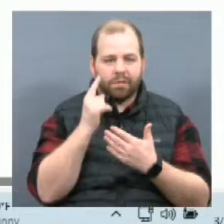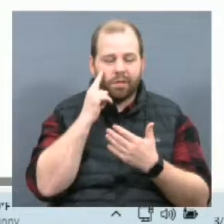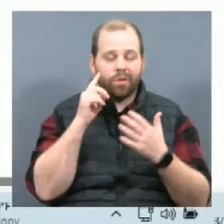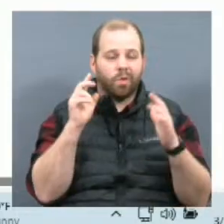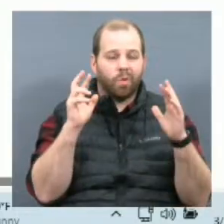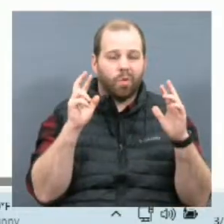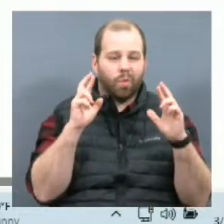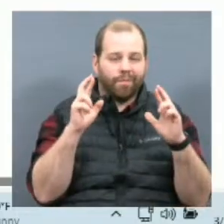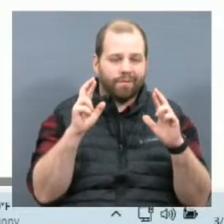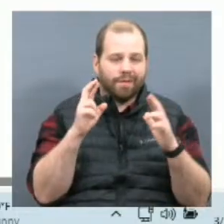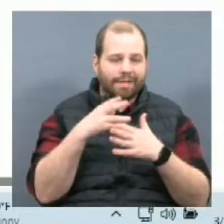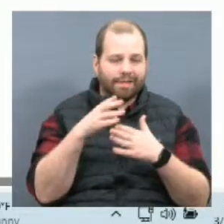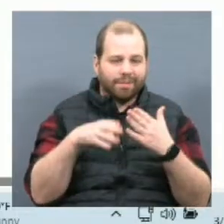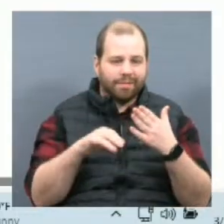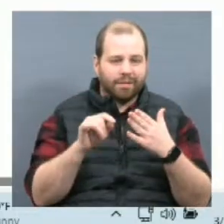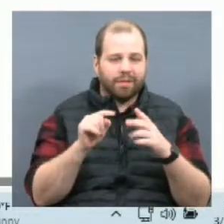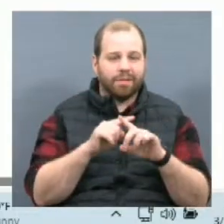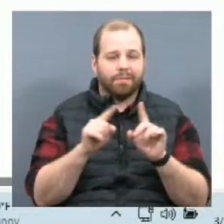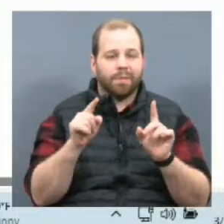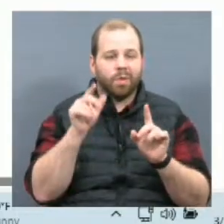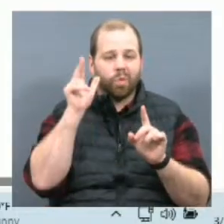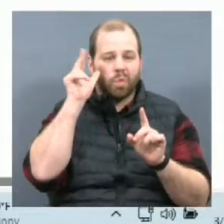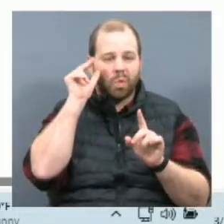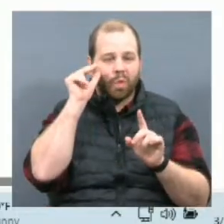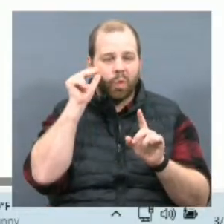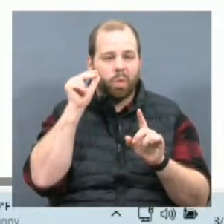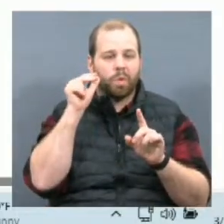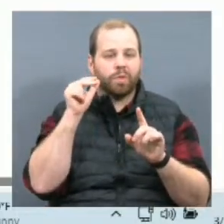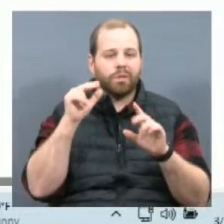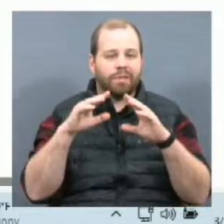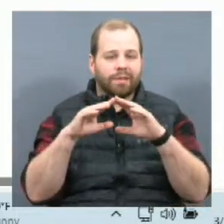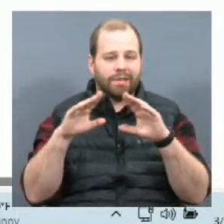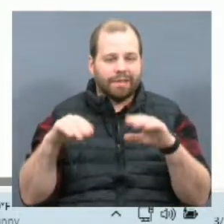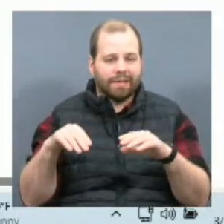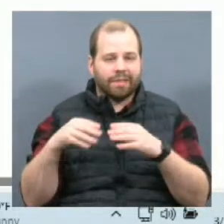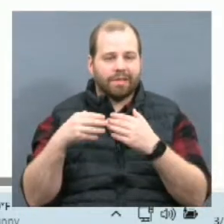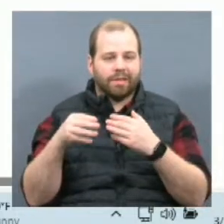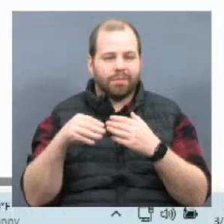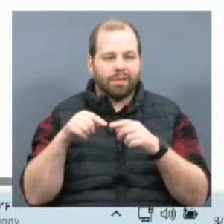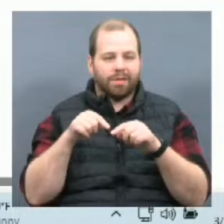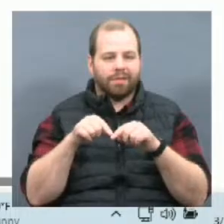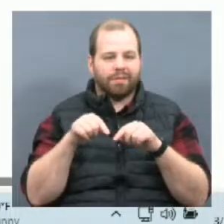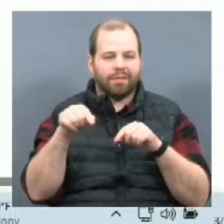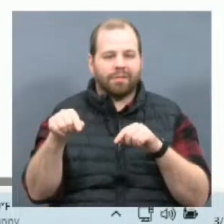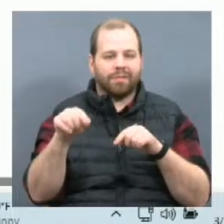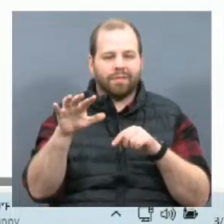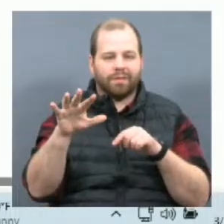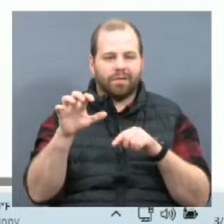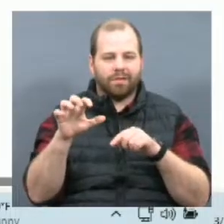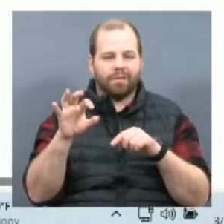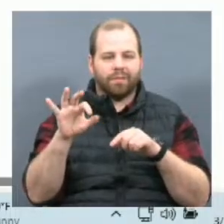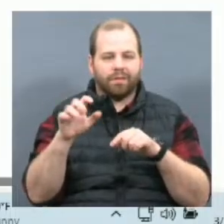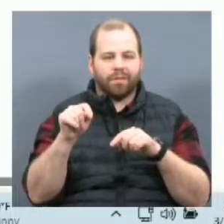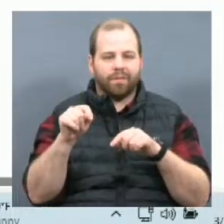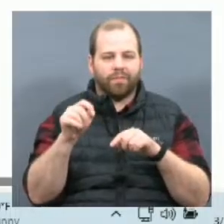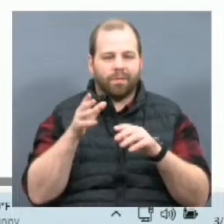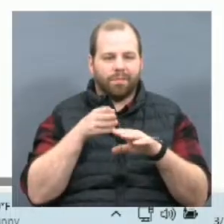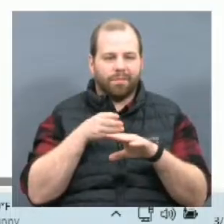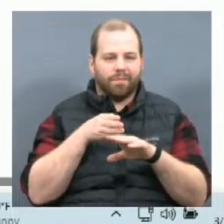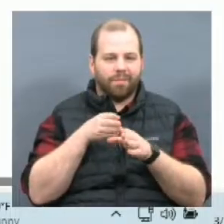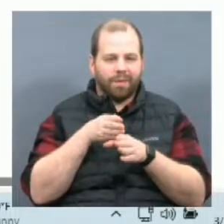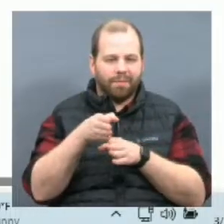hopefully complete it. But the horse stable is almost 500 feet away from the main road. And on that same